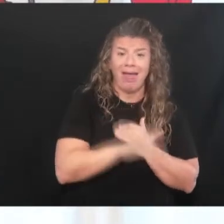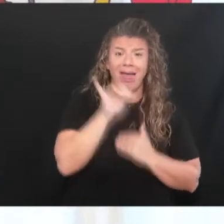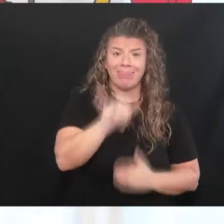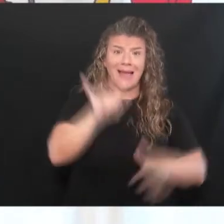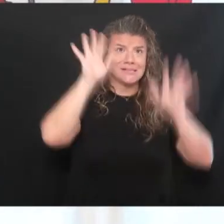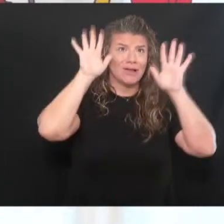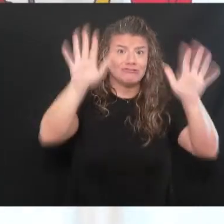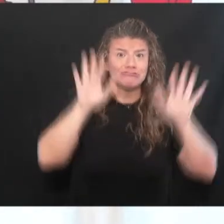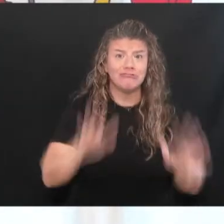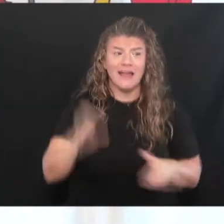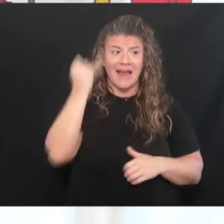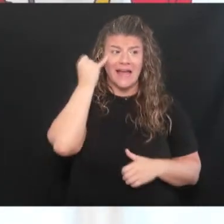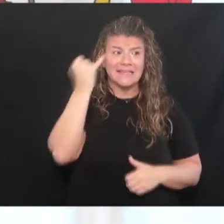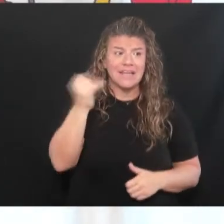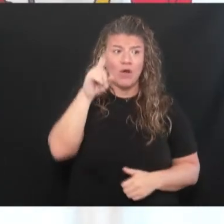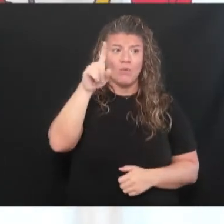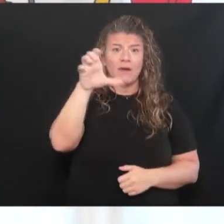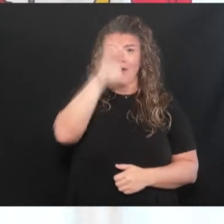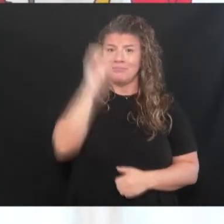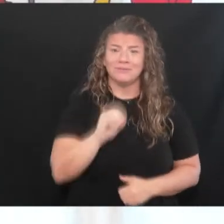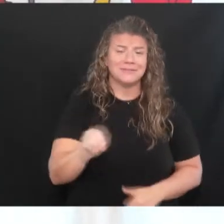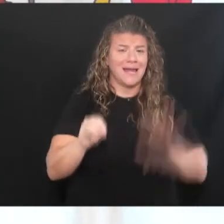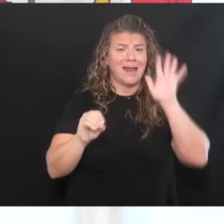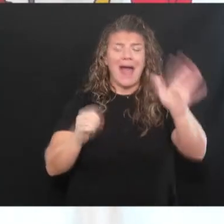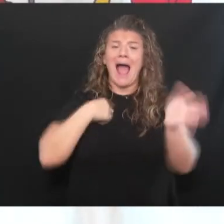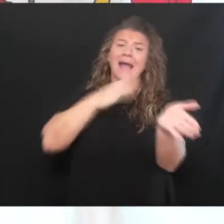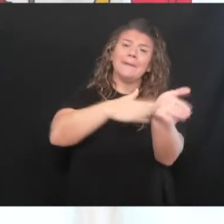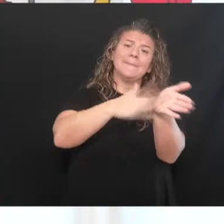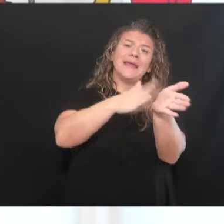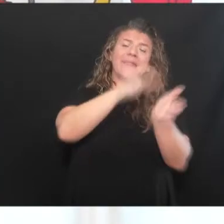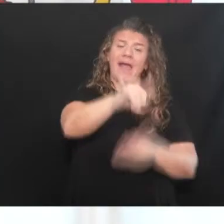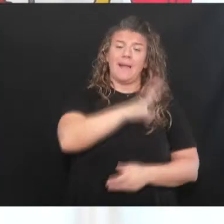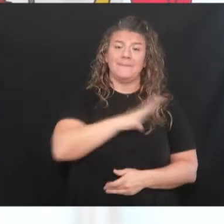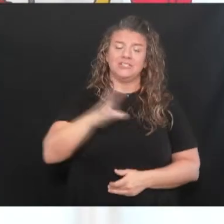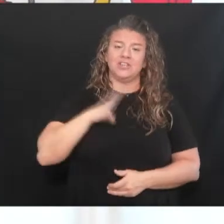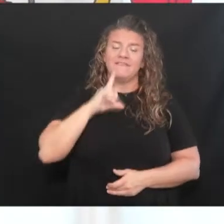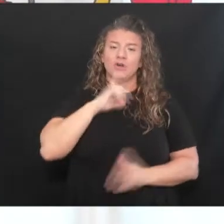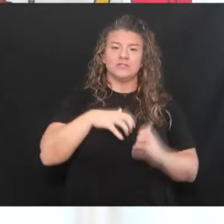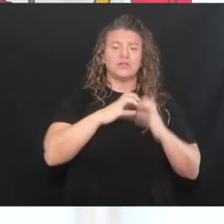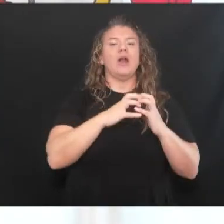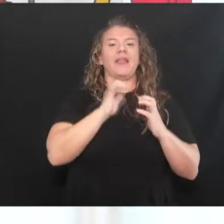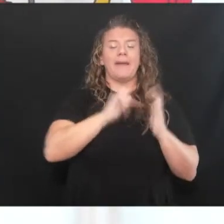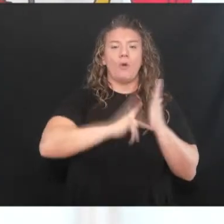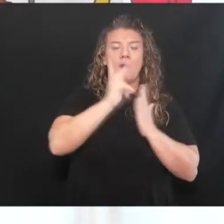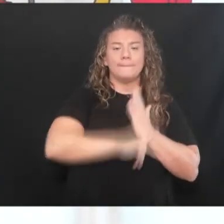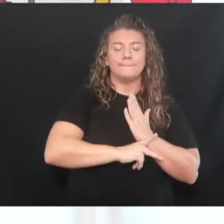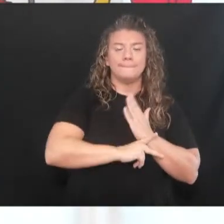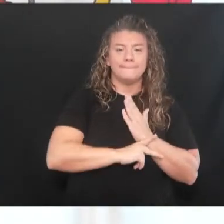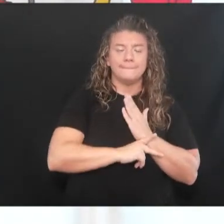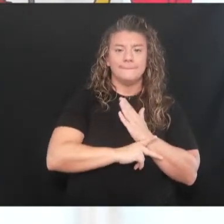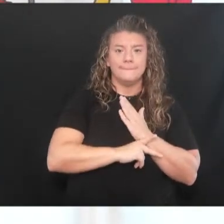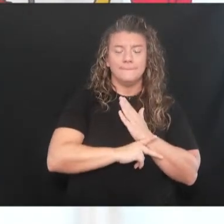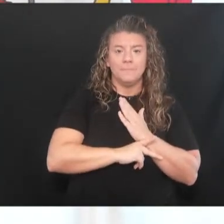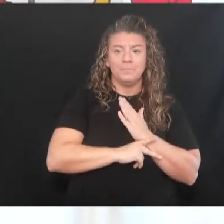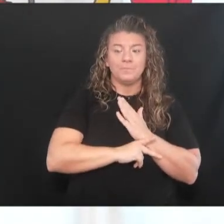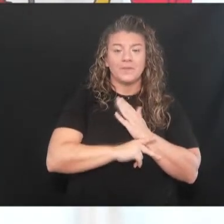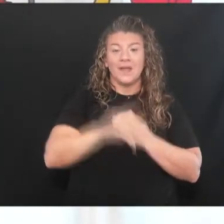idea. Absolutely, I commend the commission and for starting, this program and everything.